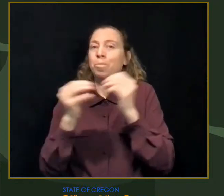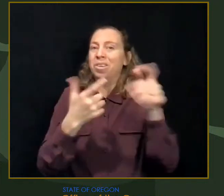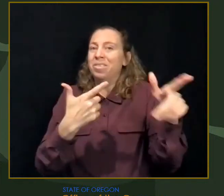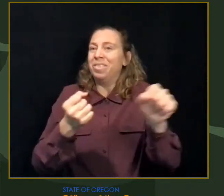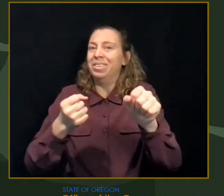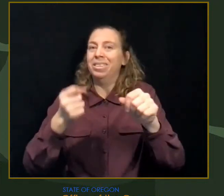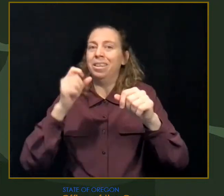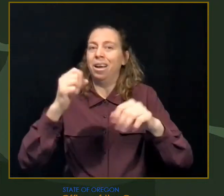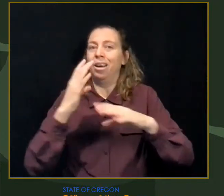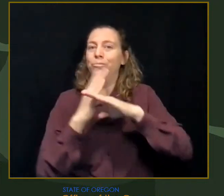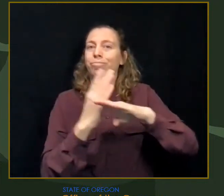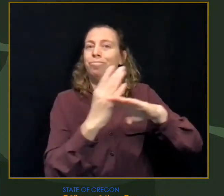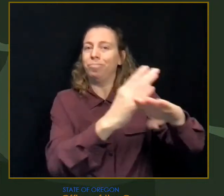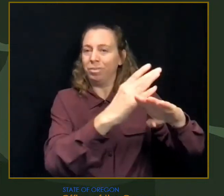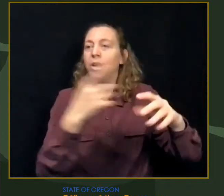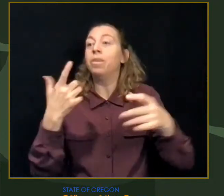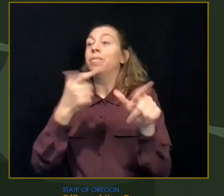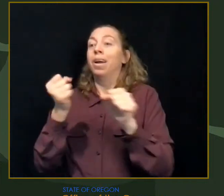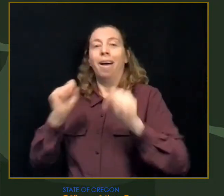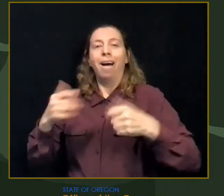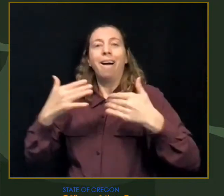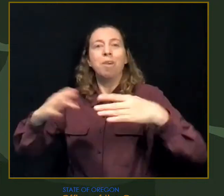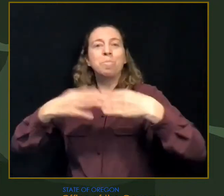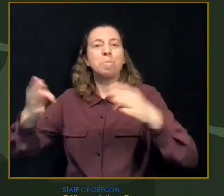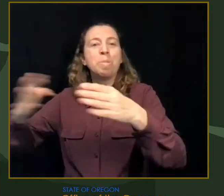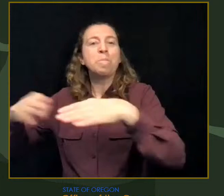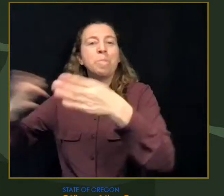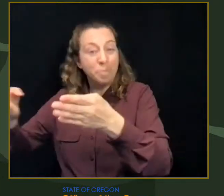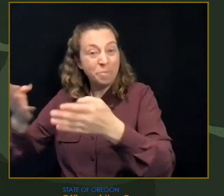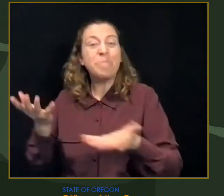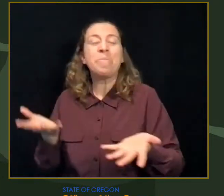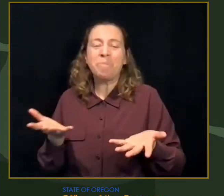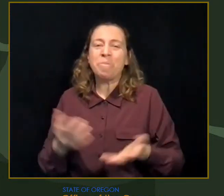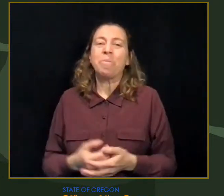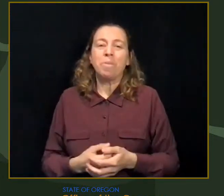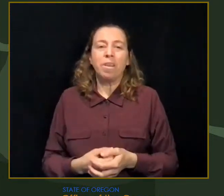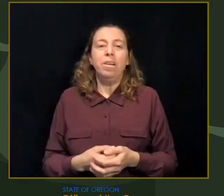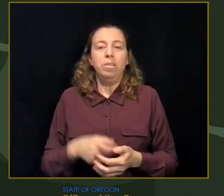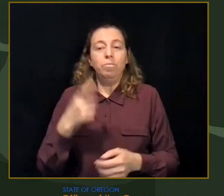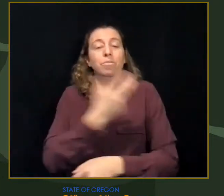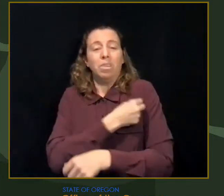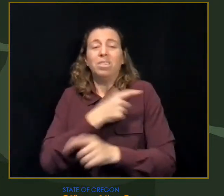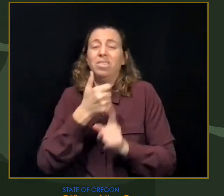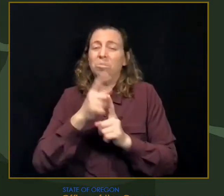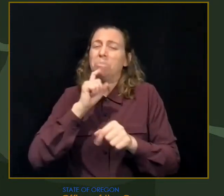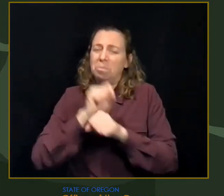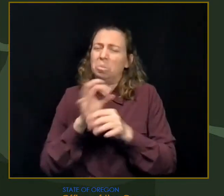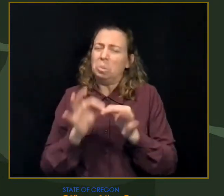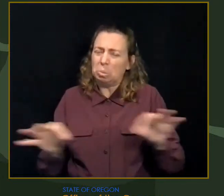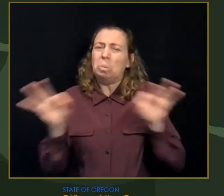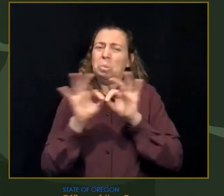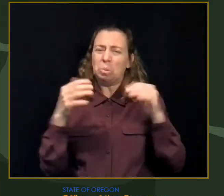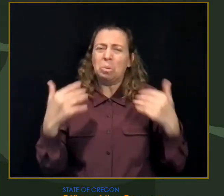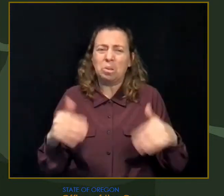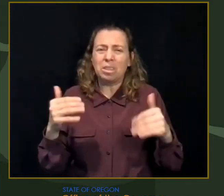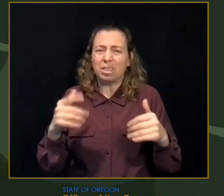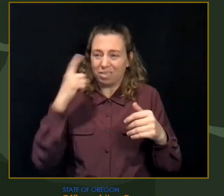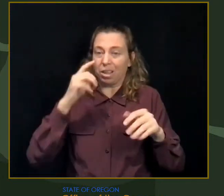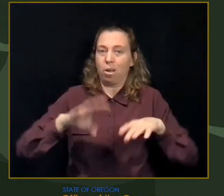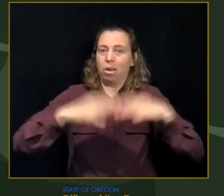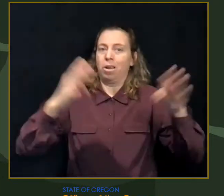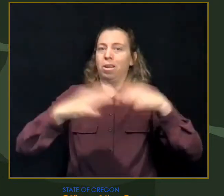economy. Vaccinations are truly the key to this reopening, and they're key to